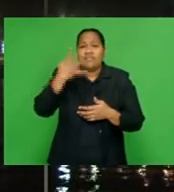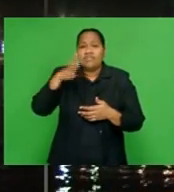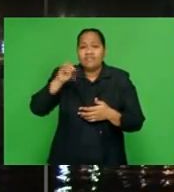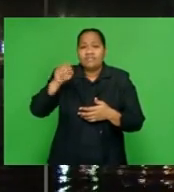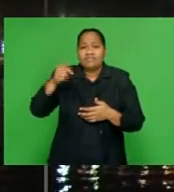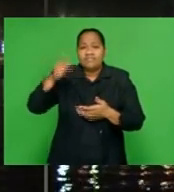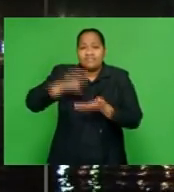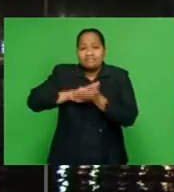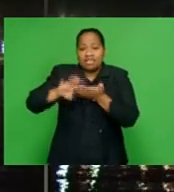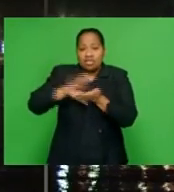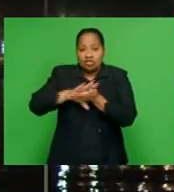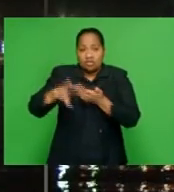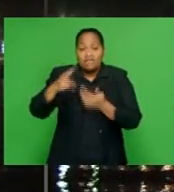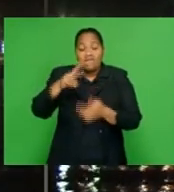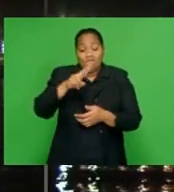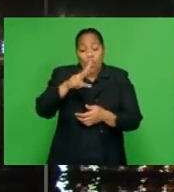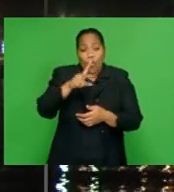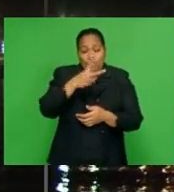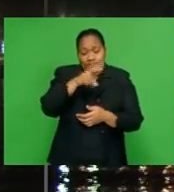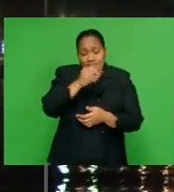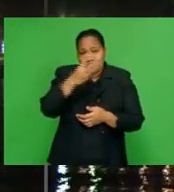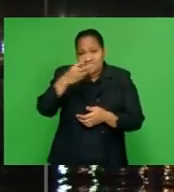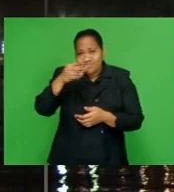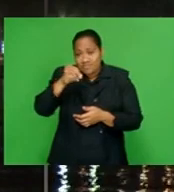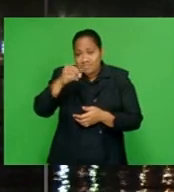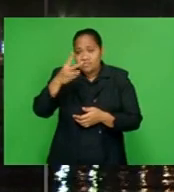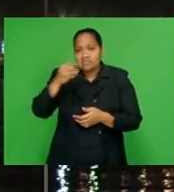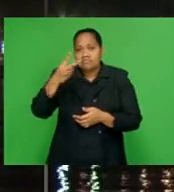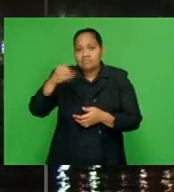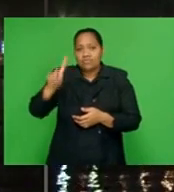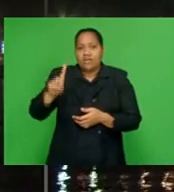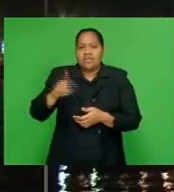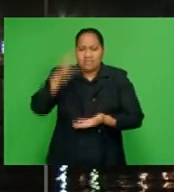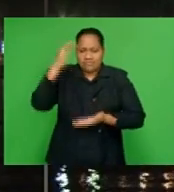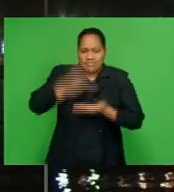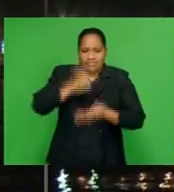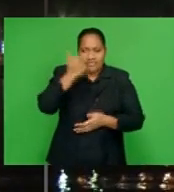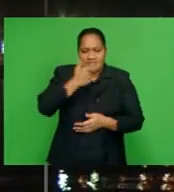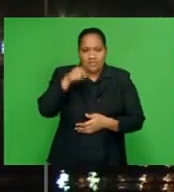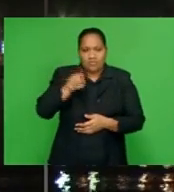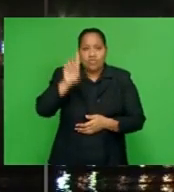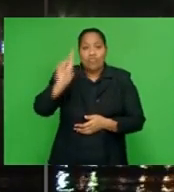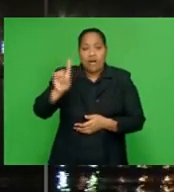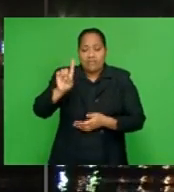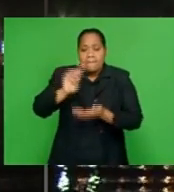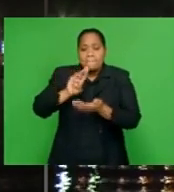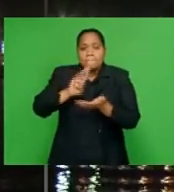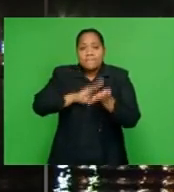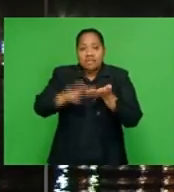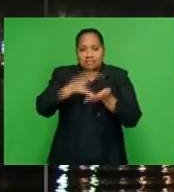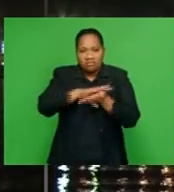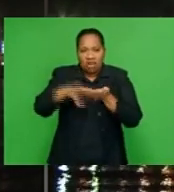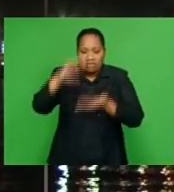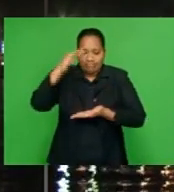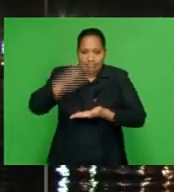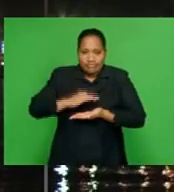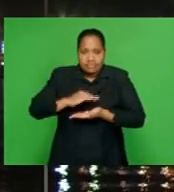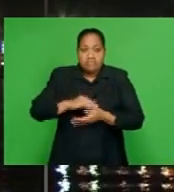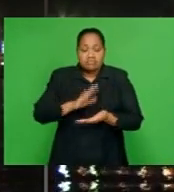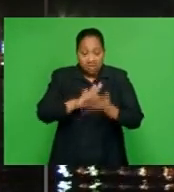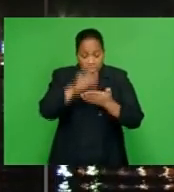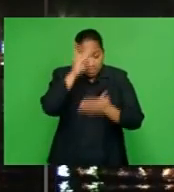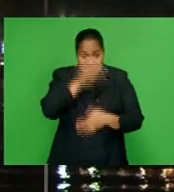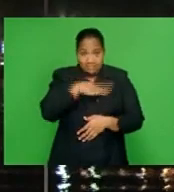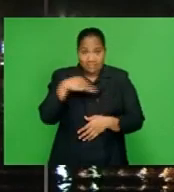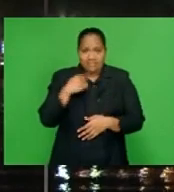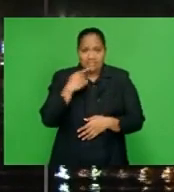national budget, a decrease of $17.1 million from last year's allocation. The Education Minister says she is happy with